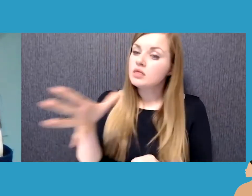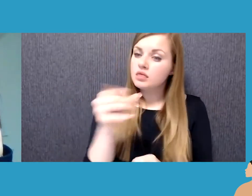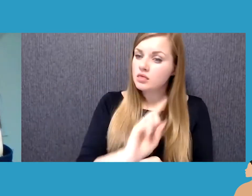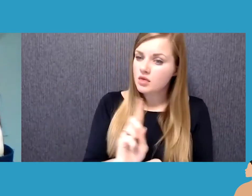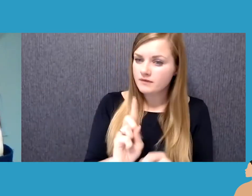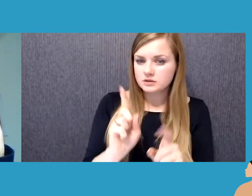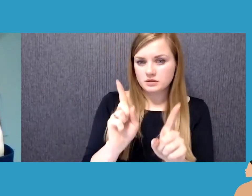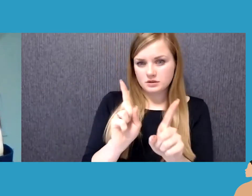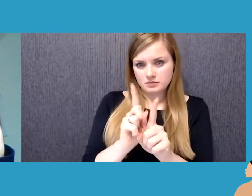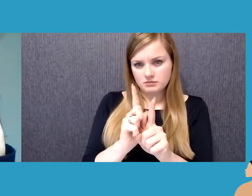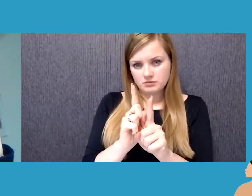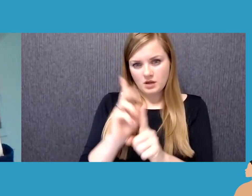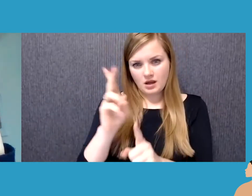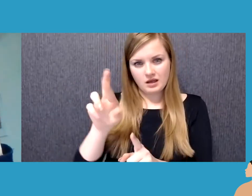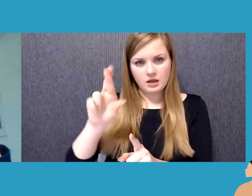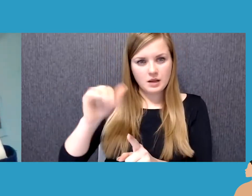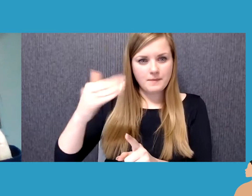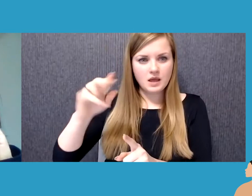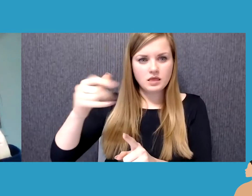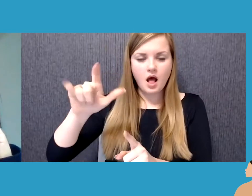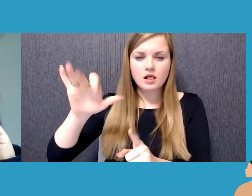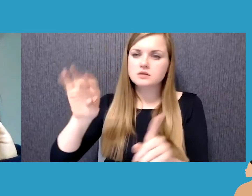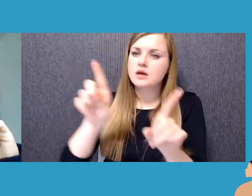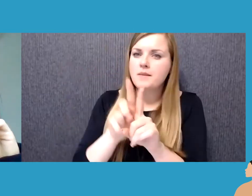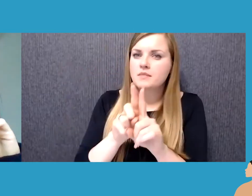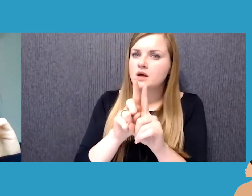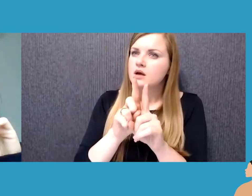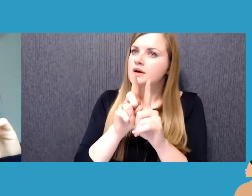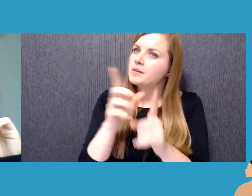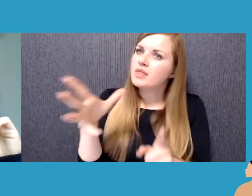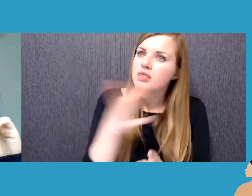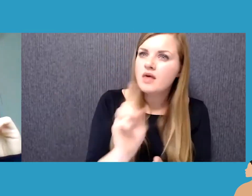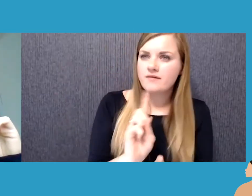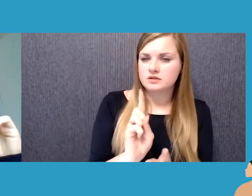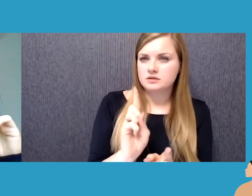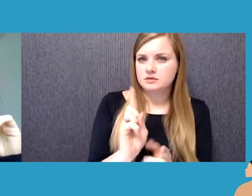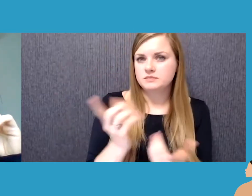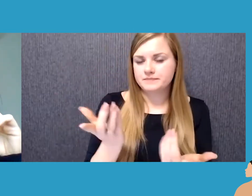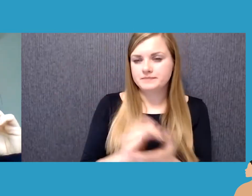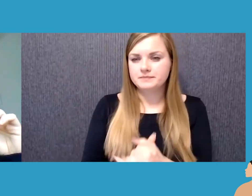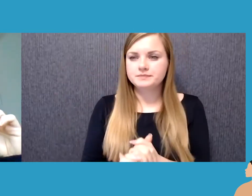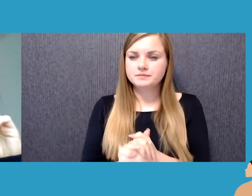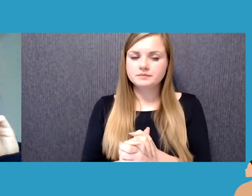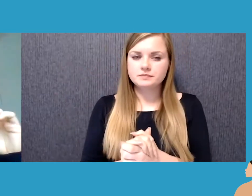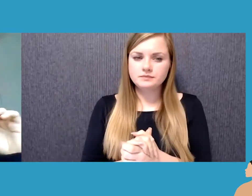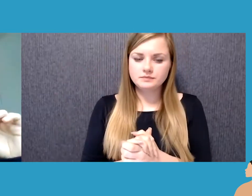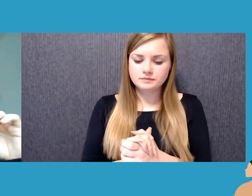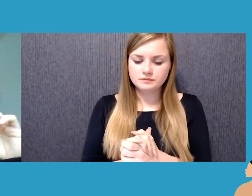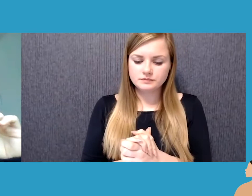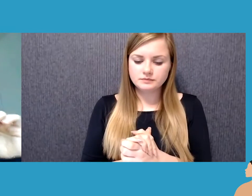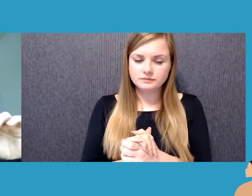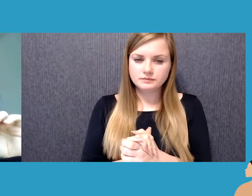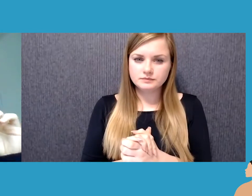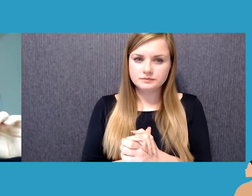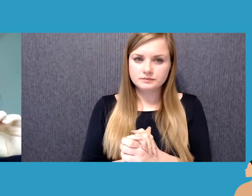protection under Article 10 of the Convention. What this means is that the whole array of commitments